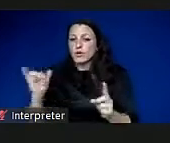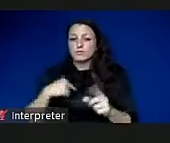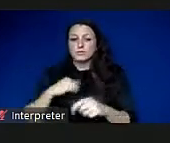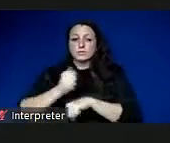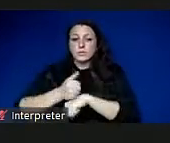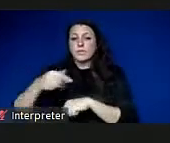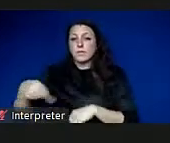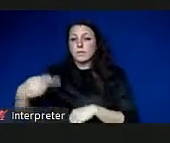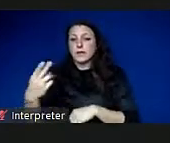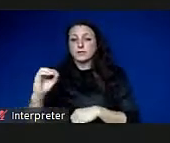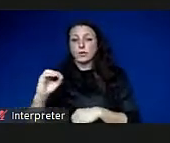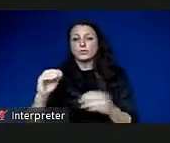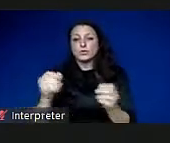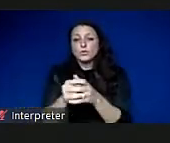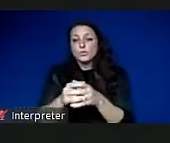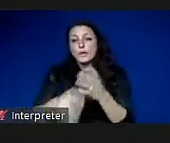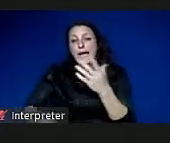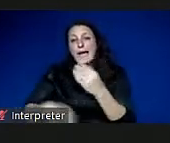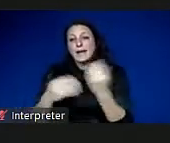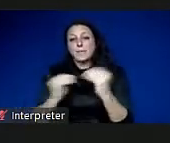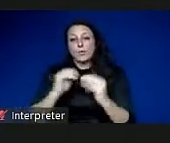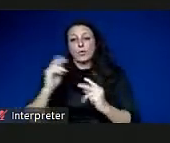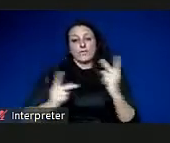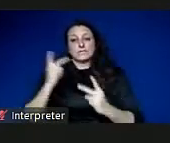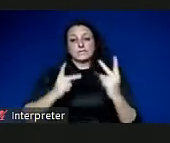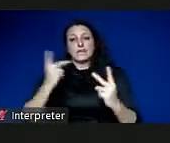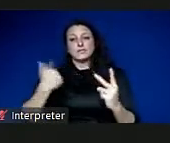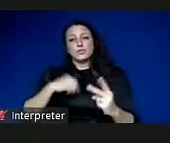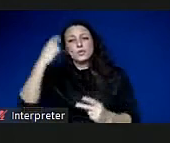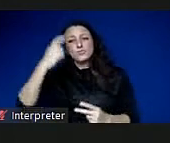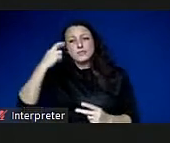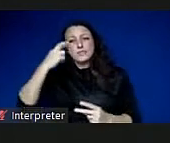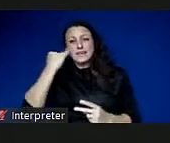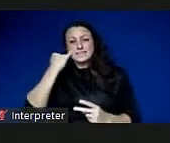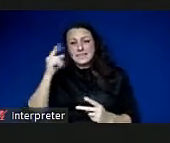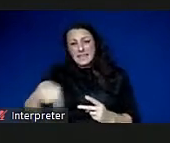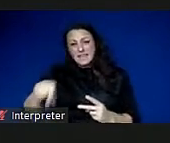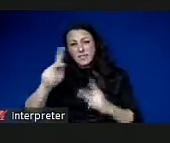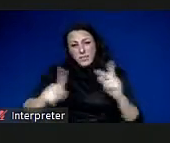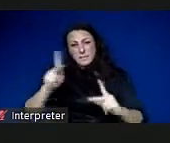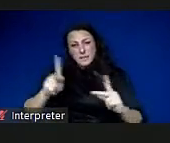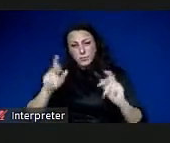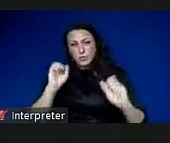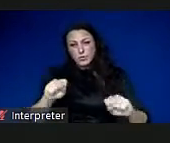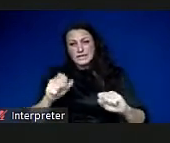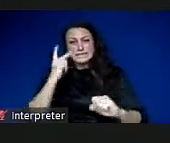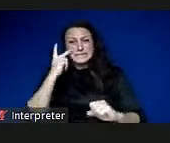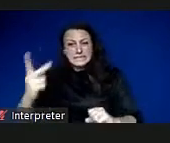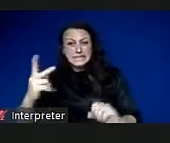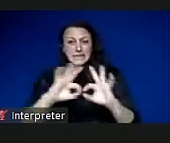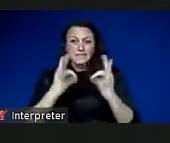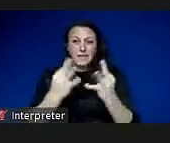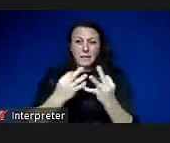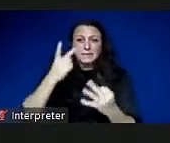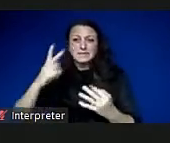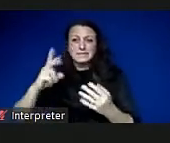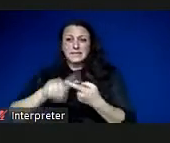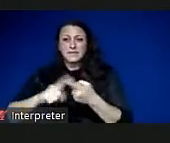visitation allowances, realizing that greater access to loved ones was key to overall wellness